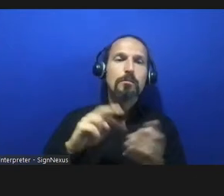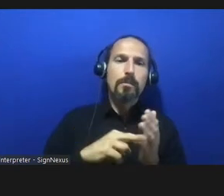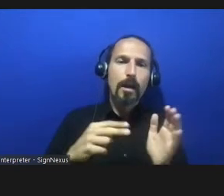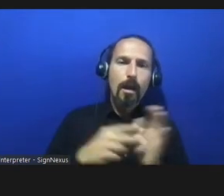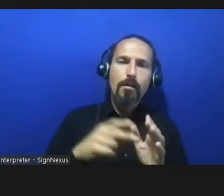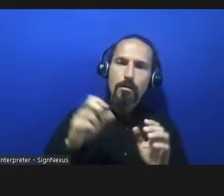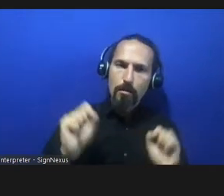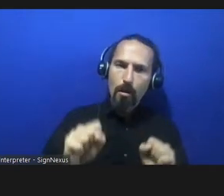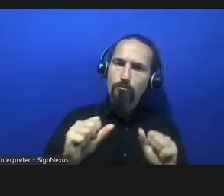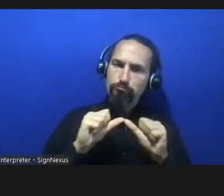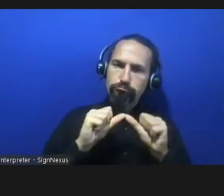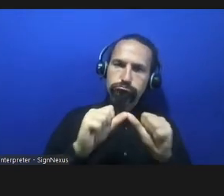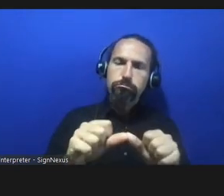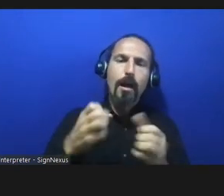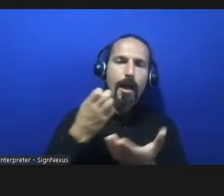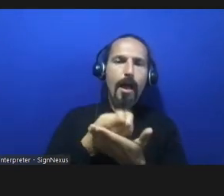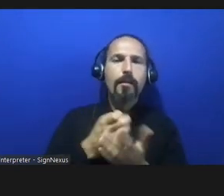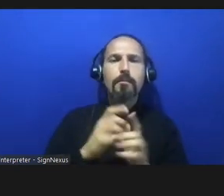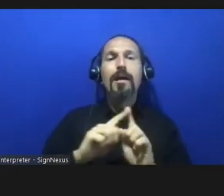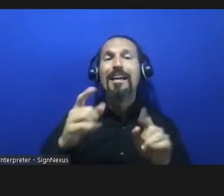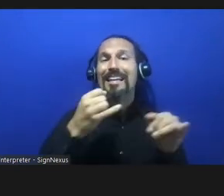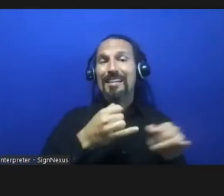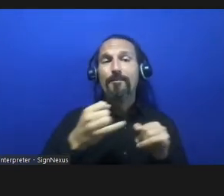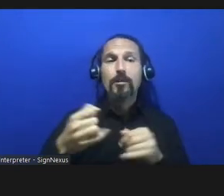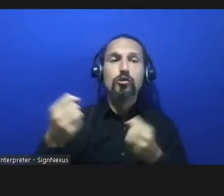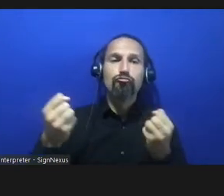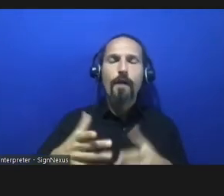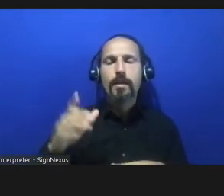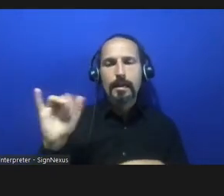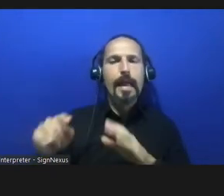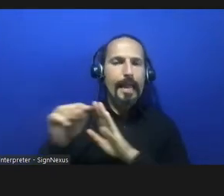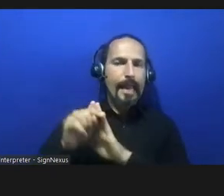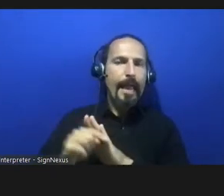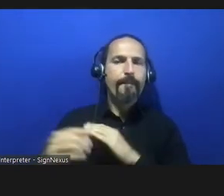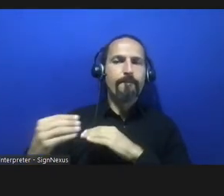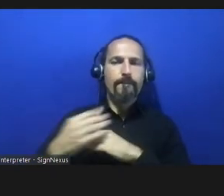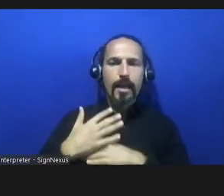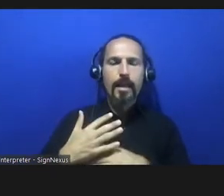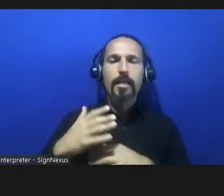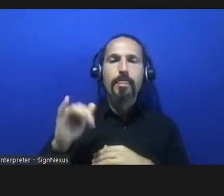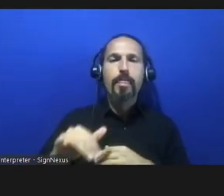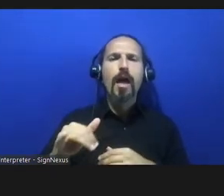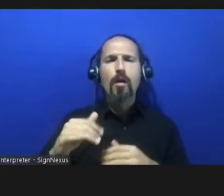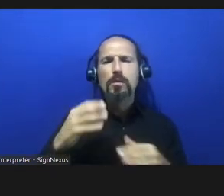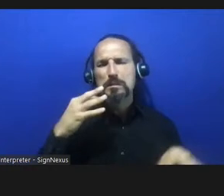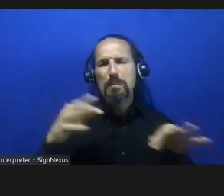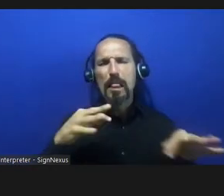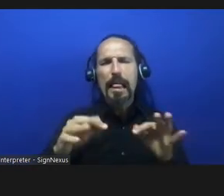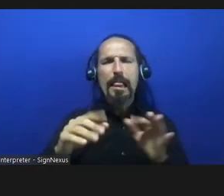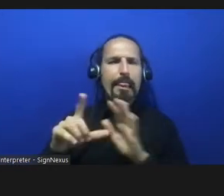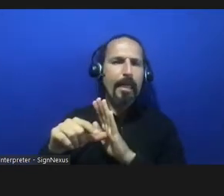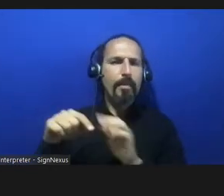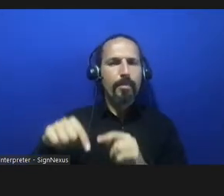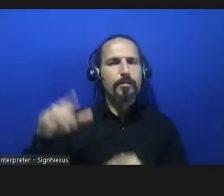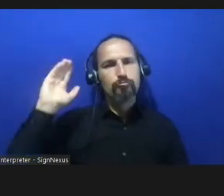overall individual drivers could be adversely affected and this is dealt with a little bit later in the presentation